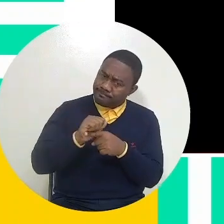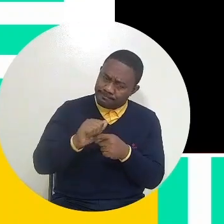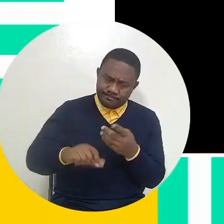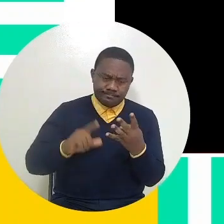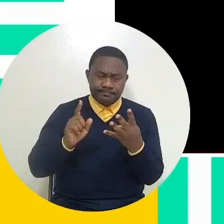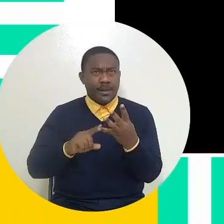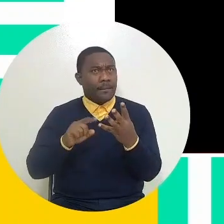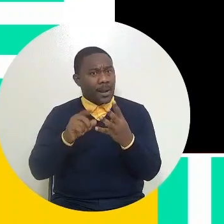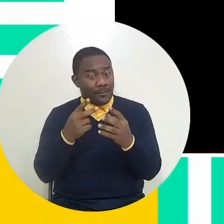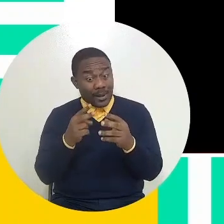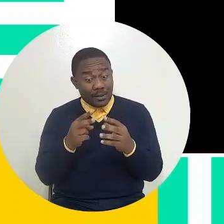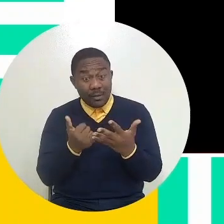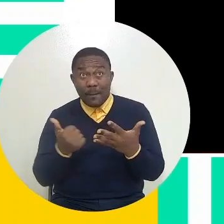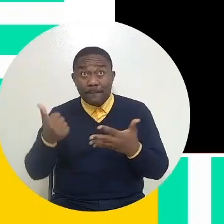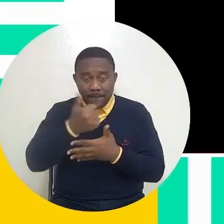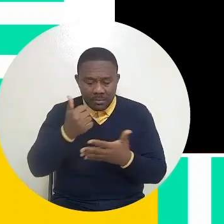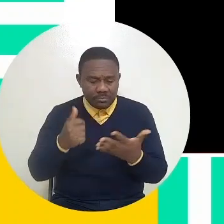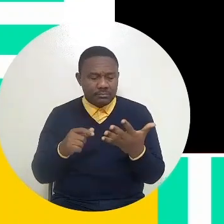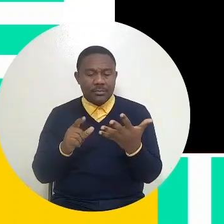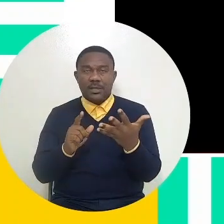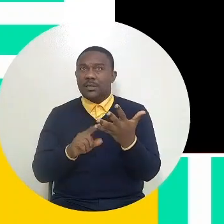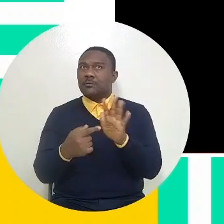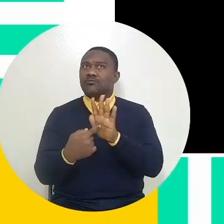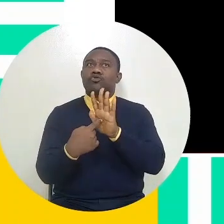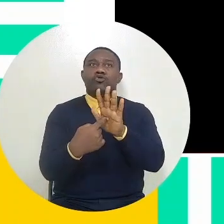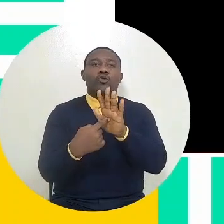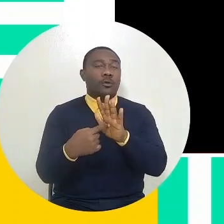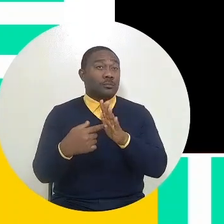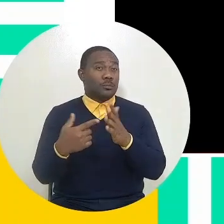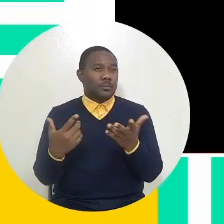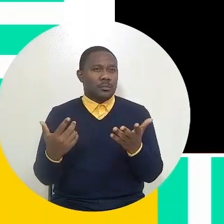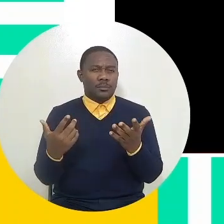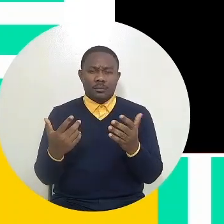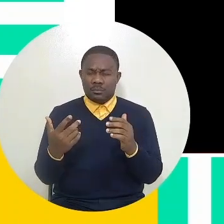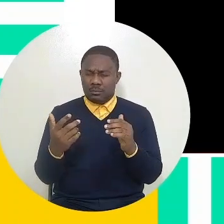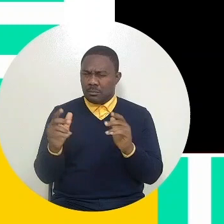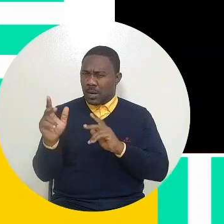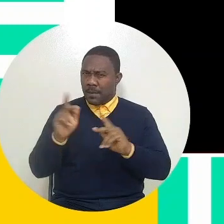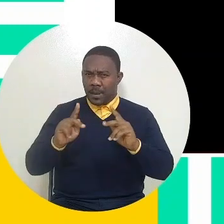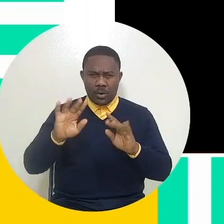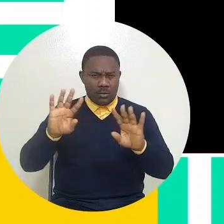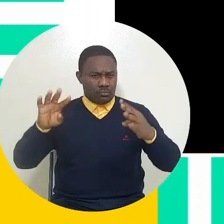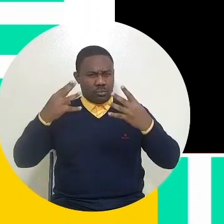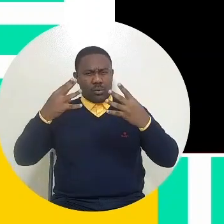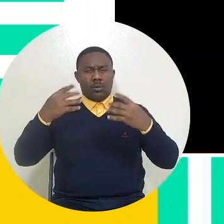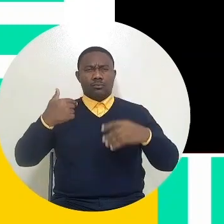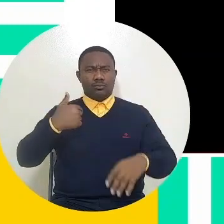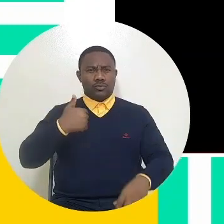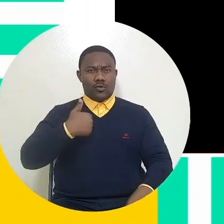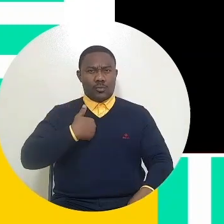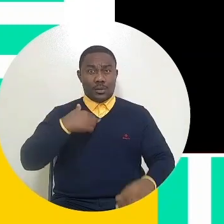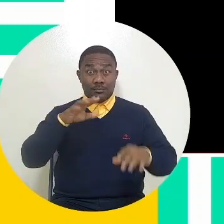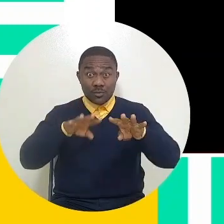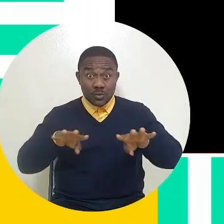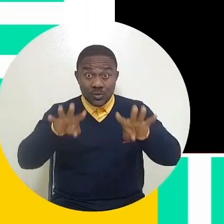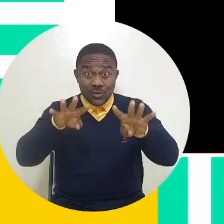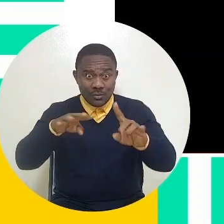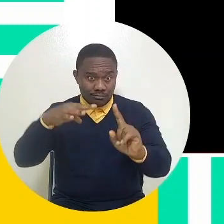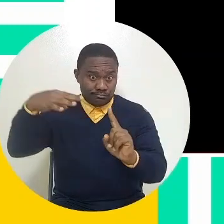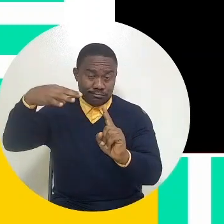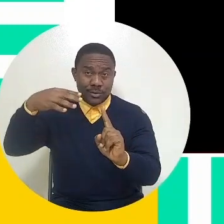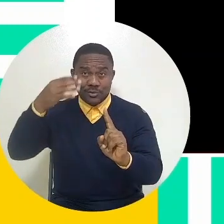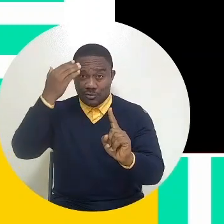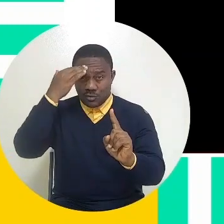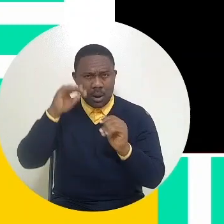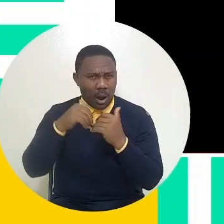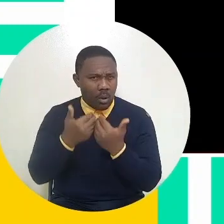value do I bring to the marketplace. The next thing is visibility. How would I be known? What are the channels to be known